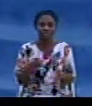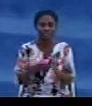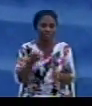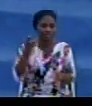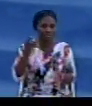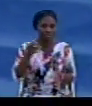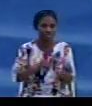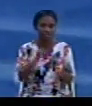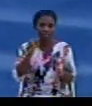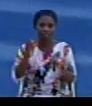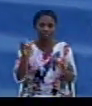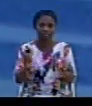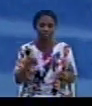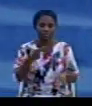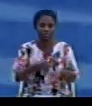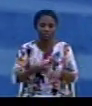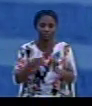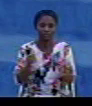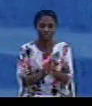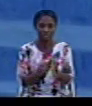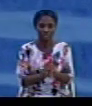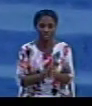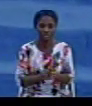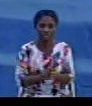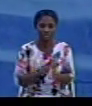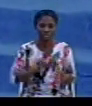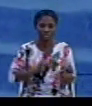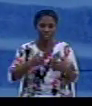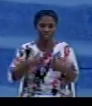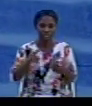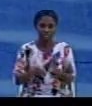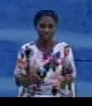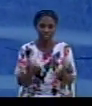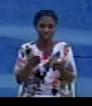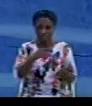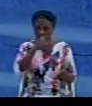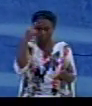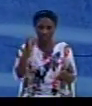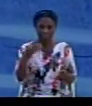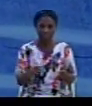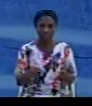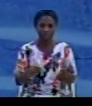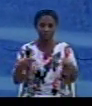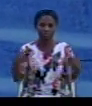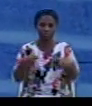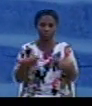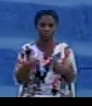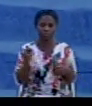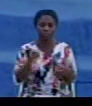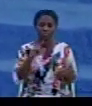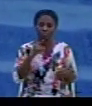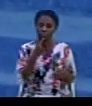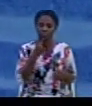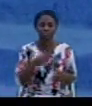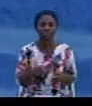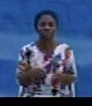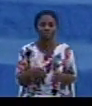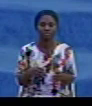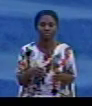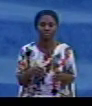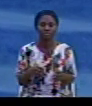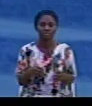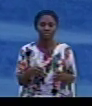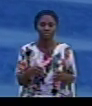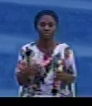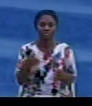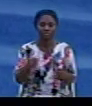have to leap because the pain was so severe. When I told a medical personnel, he said it's normal, but I know it is